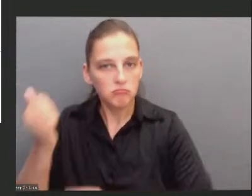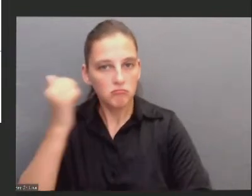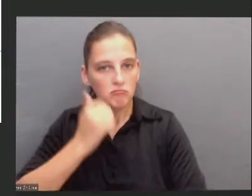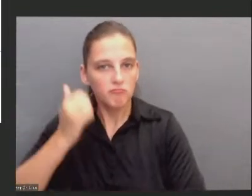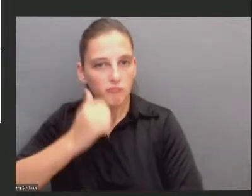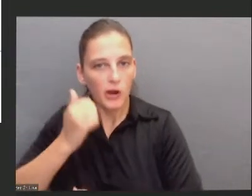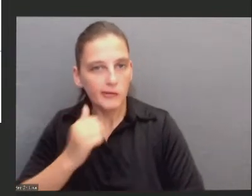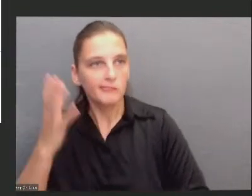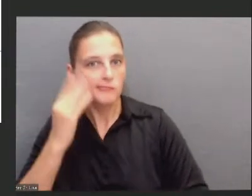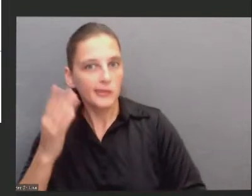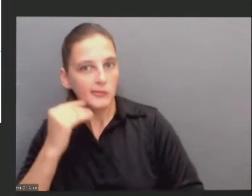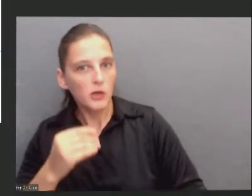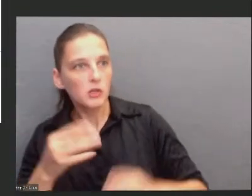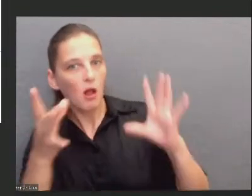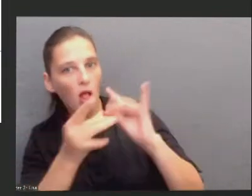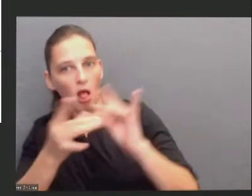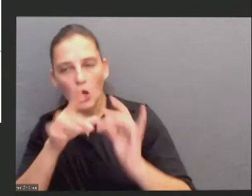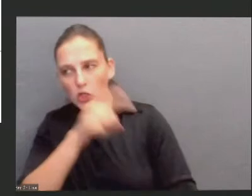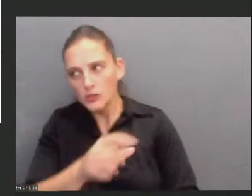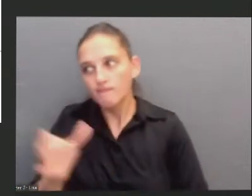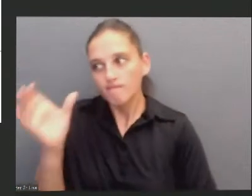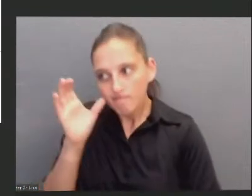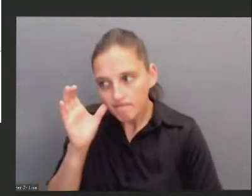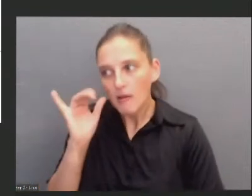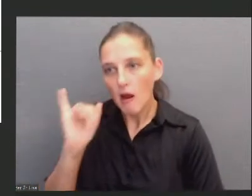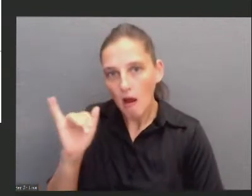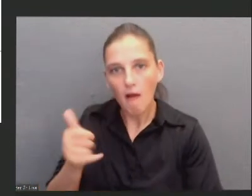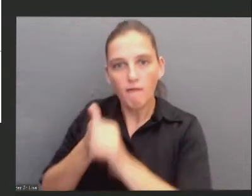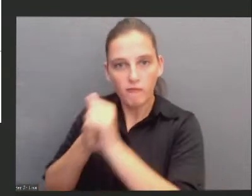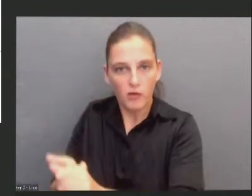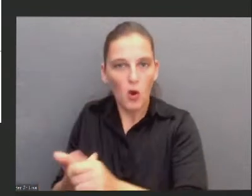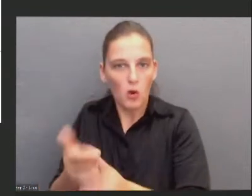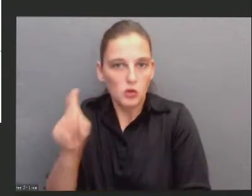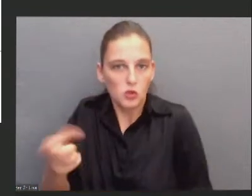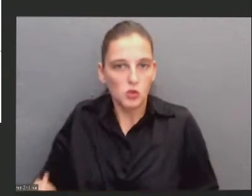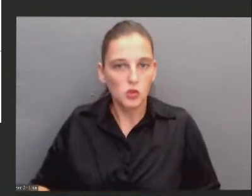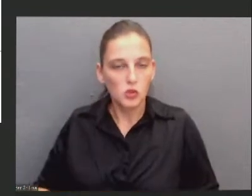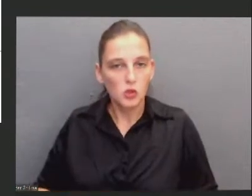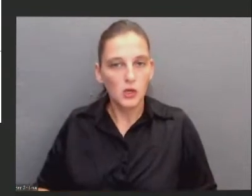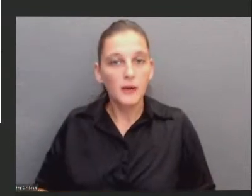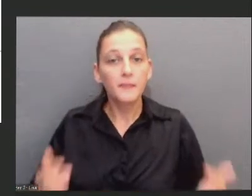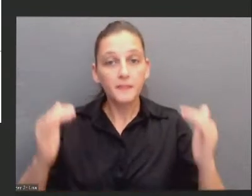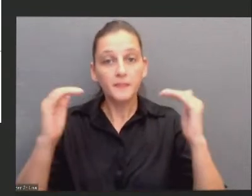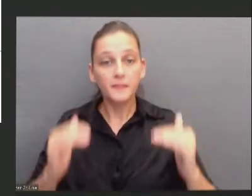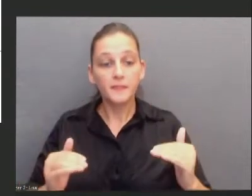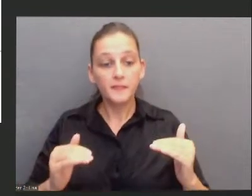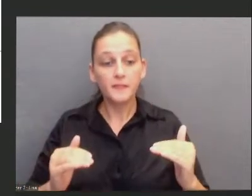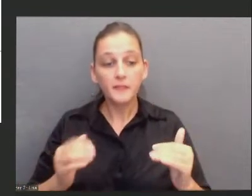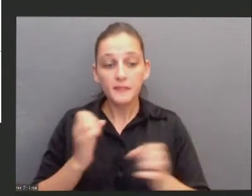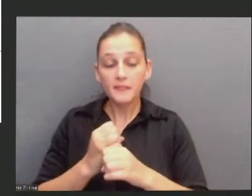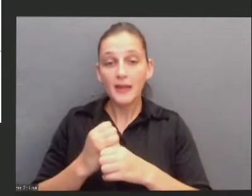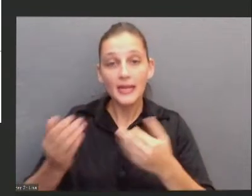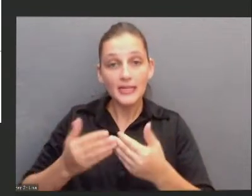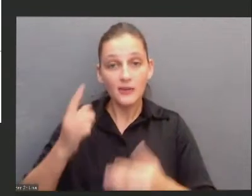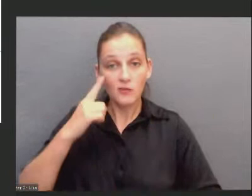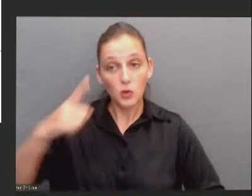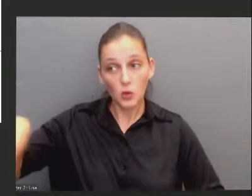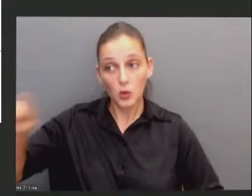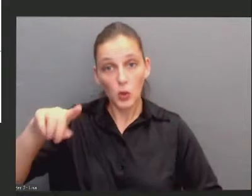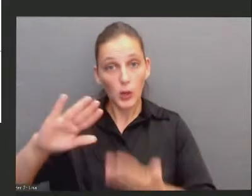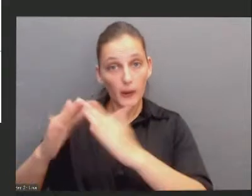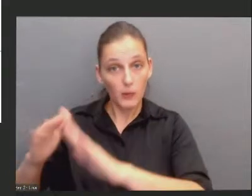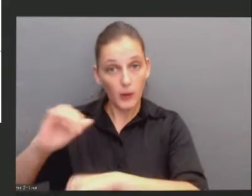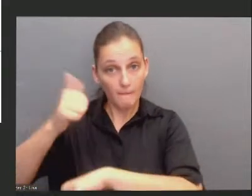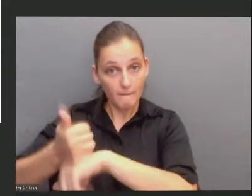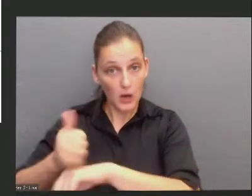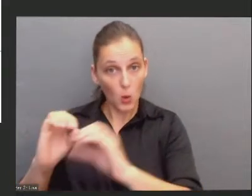communities. And make it as easy as possible for community-based organizations to access funds to